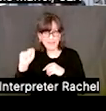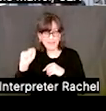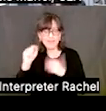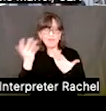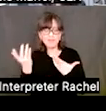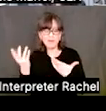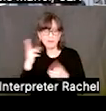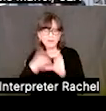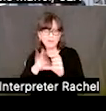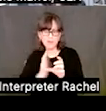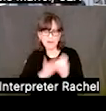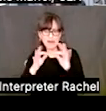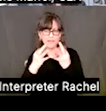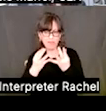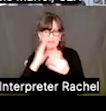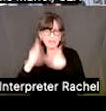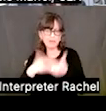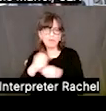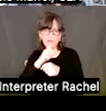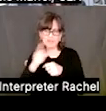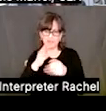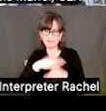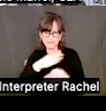once you're in our little family, we want to get you through the program.